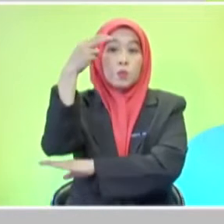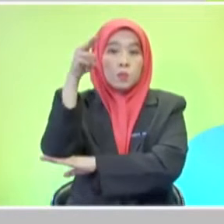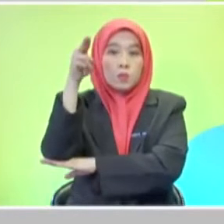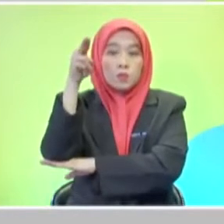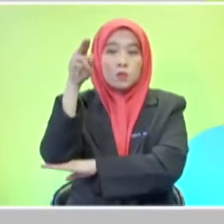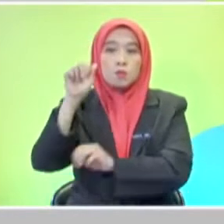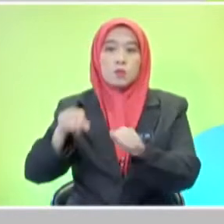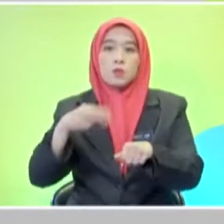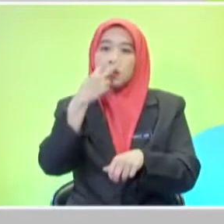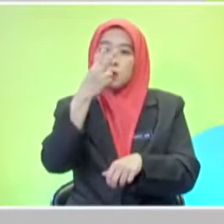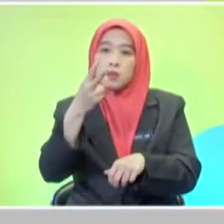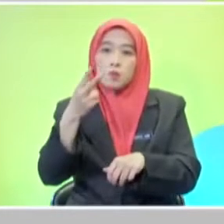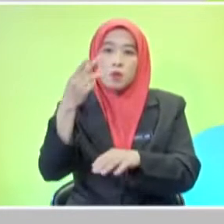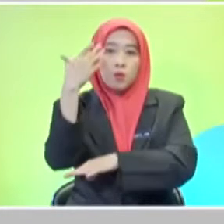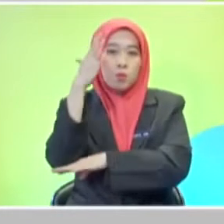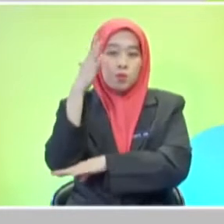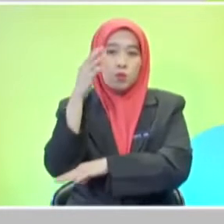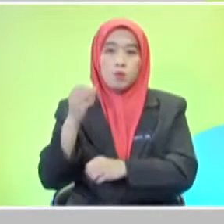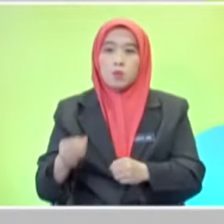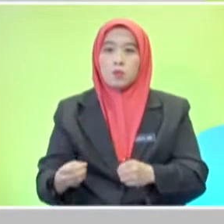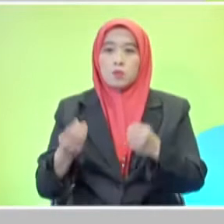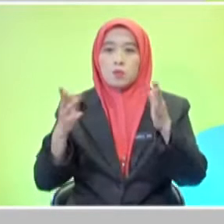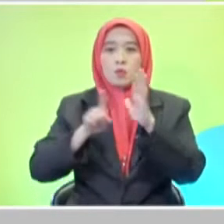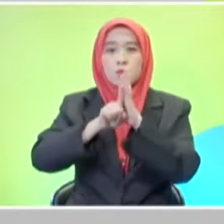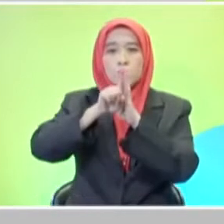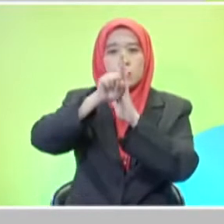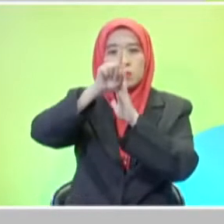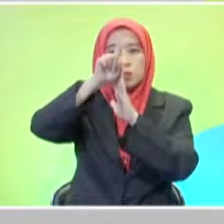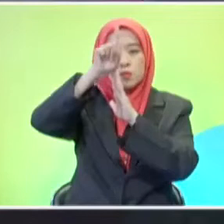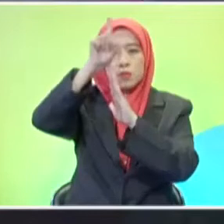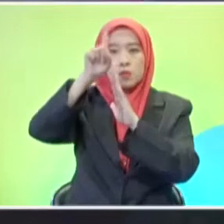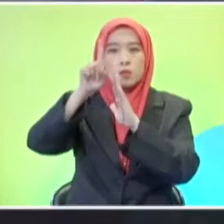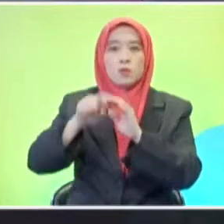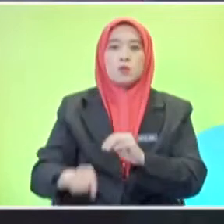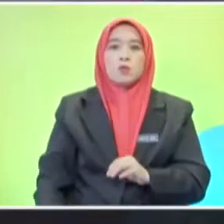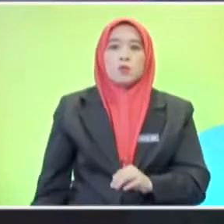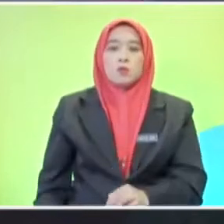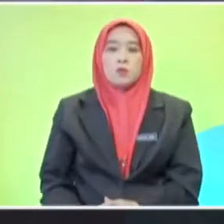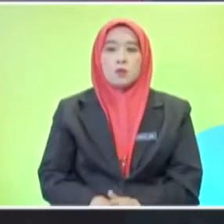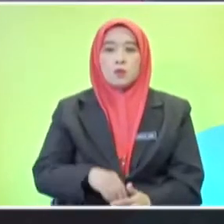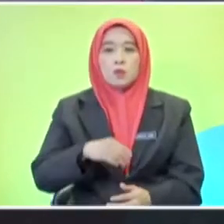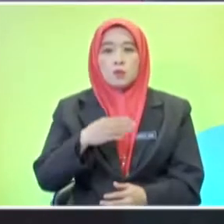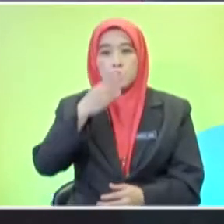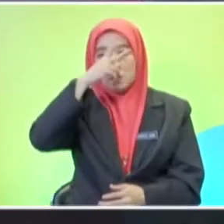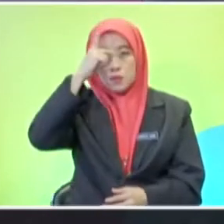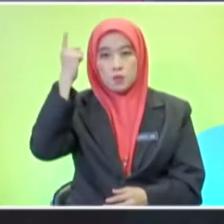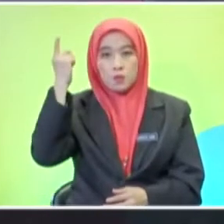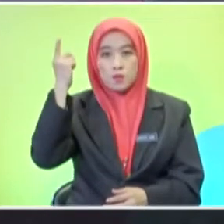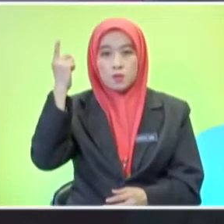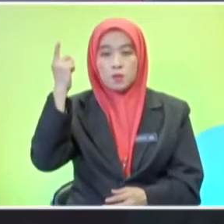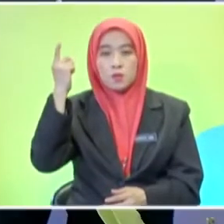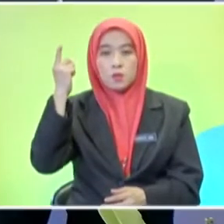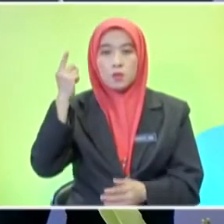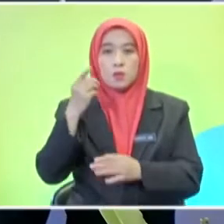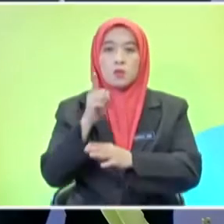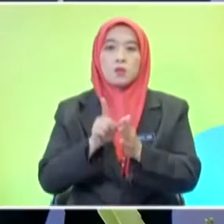usually see trees that are really, really high up, or it's really stunted, because the trees that are really high